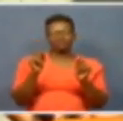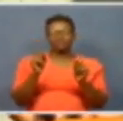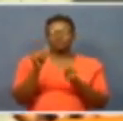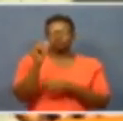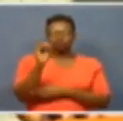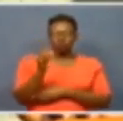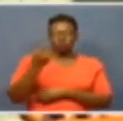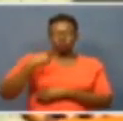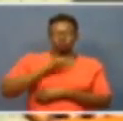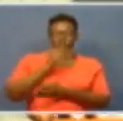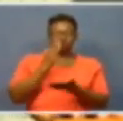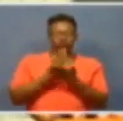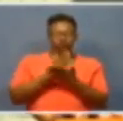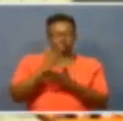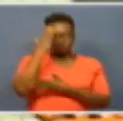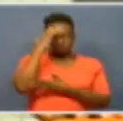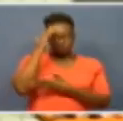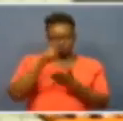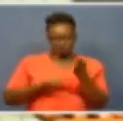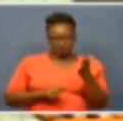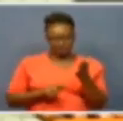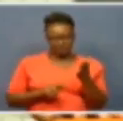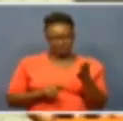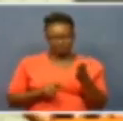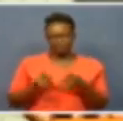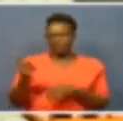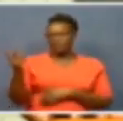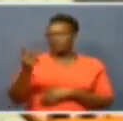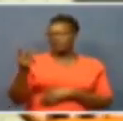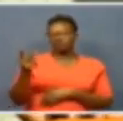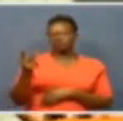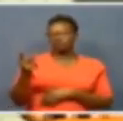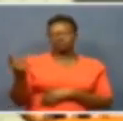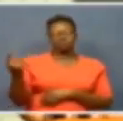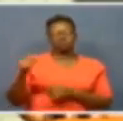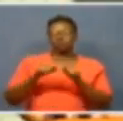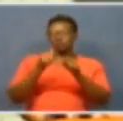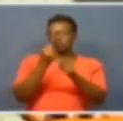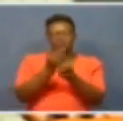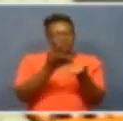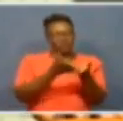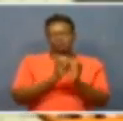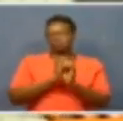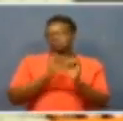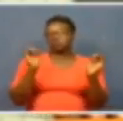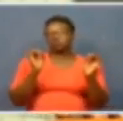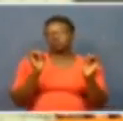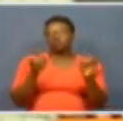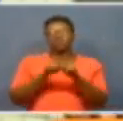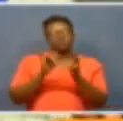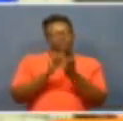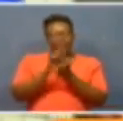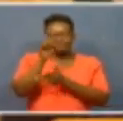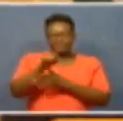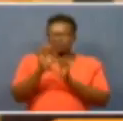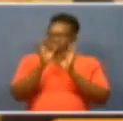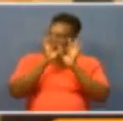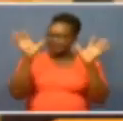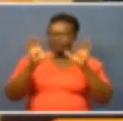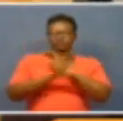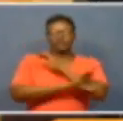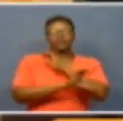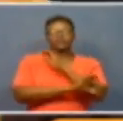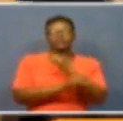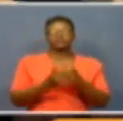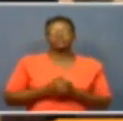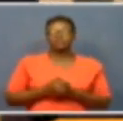as far as we are concerned, they are not supposed to be working here, and this has to be made very, very clear to the country. The commissioners